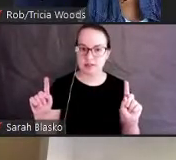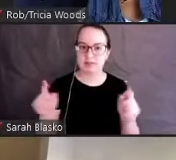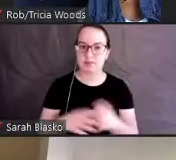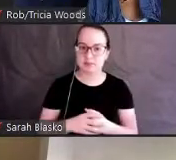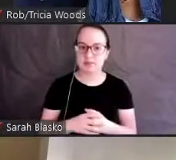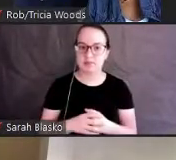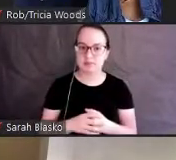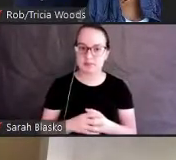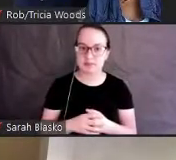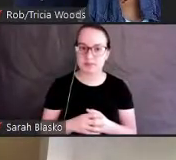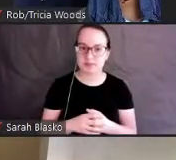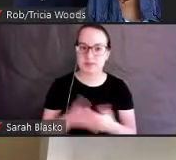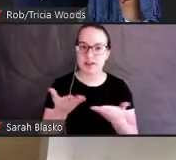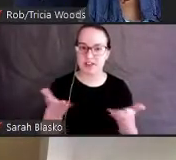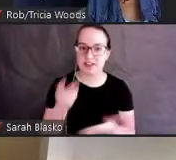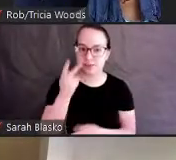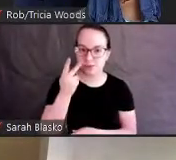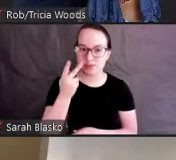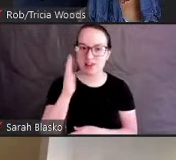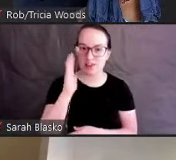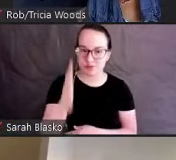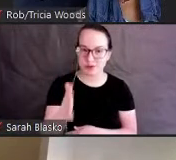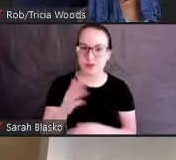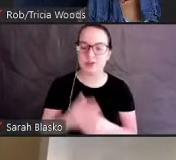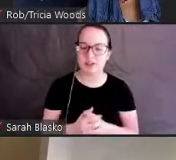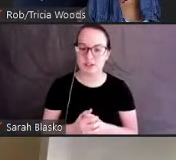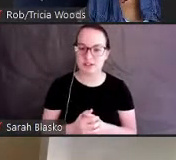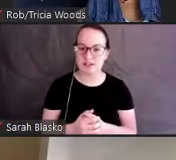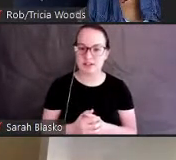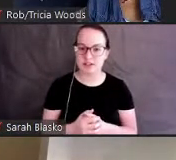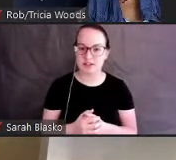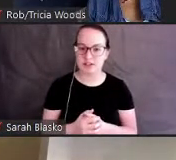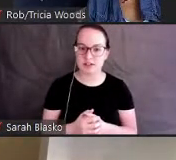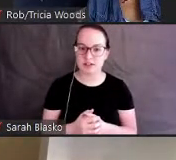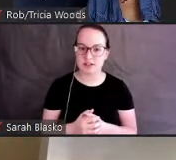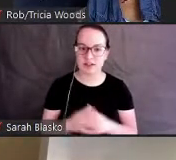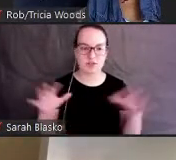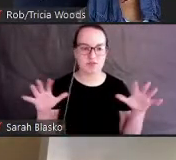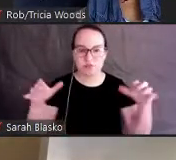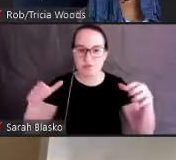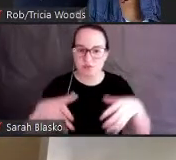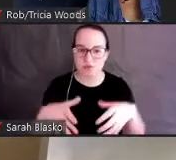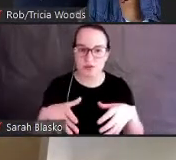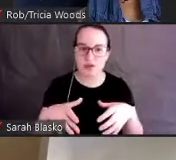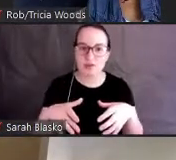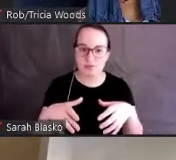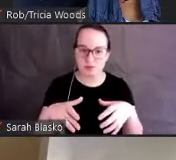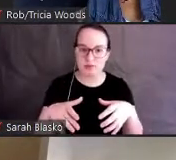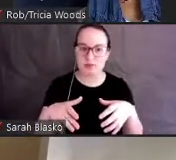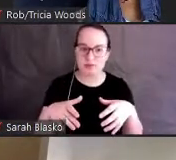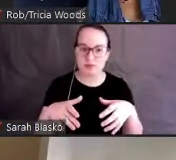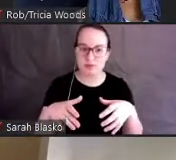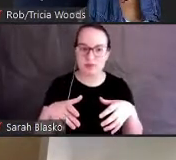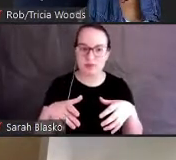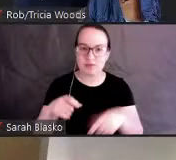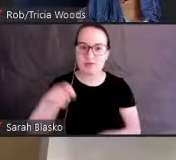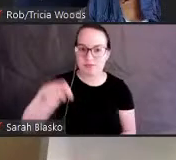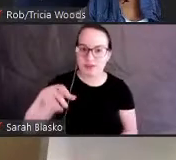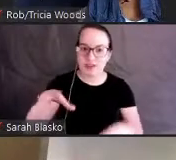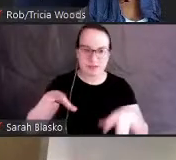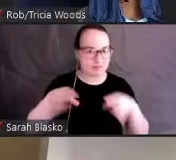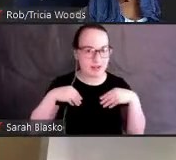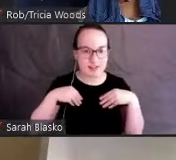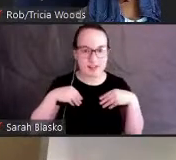up. And as a congregation, let's just kind of embrace the chaos. We